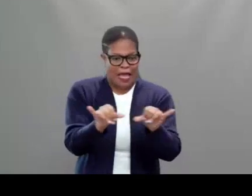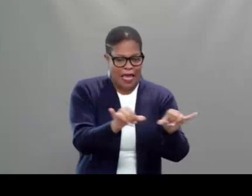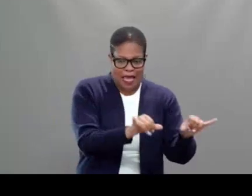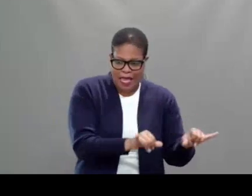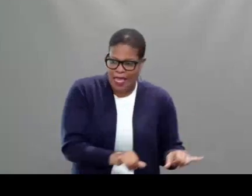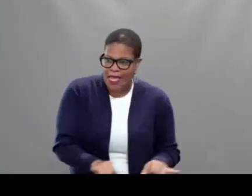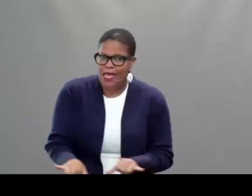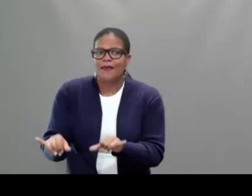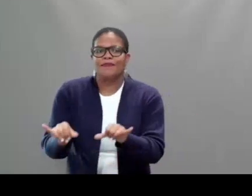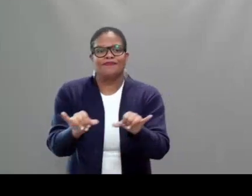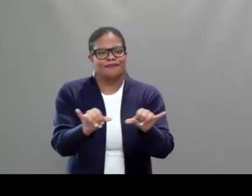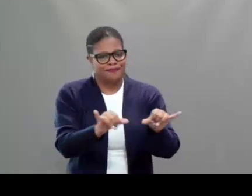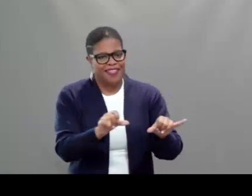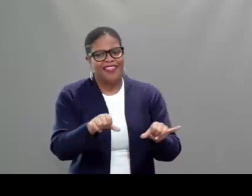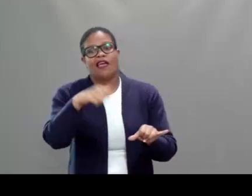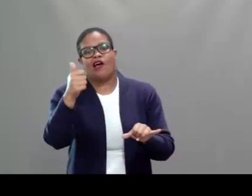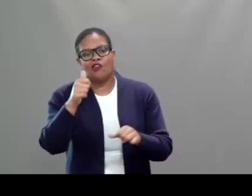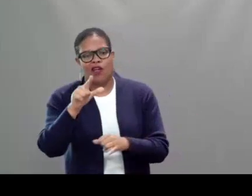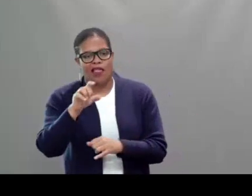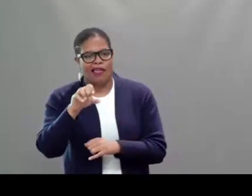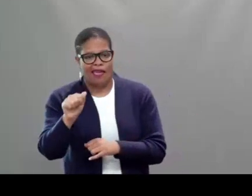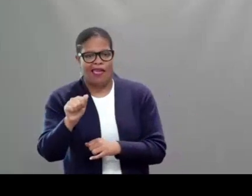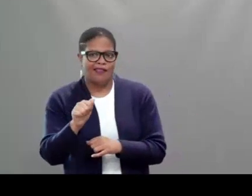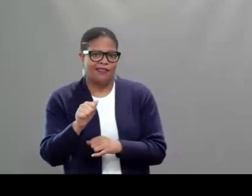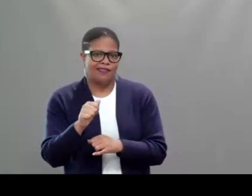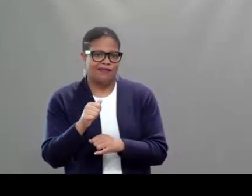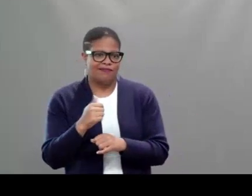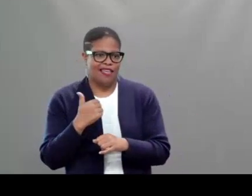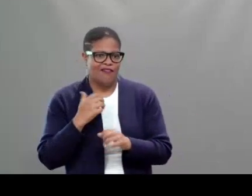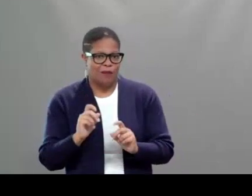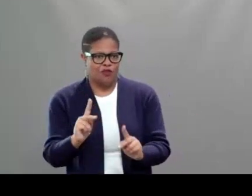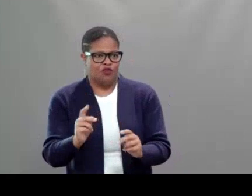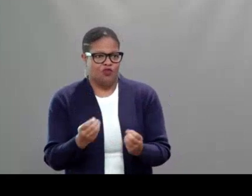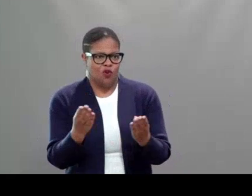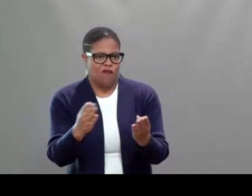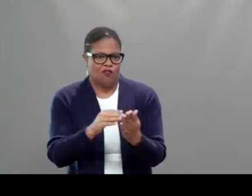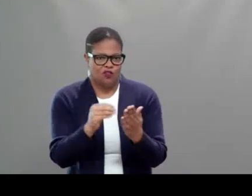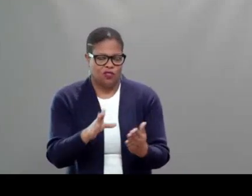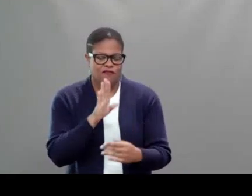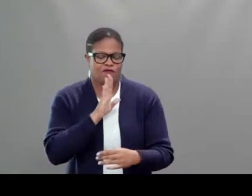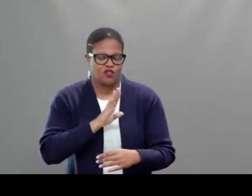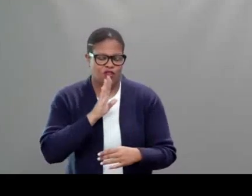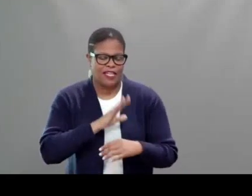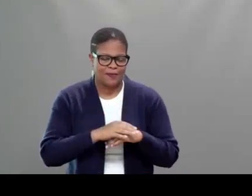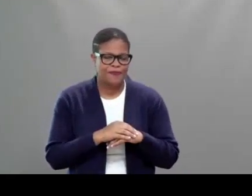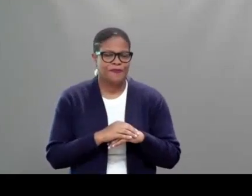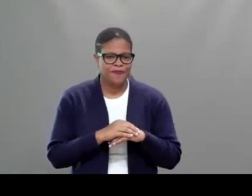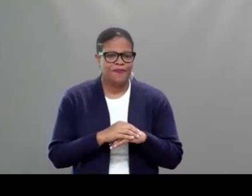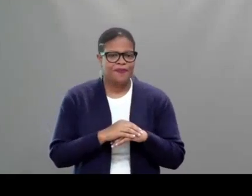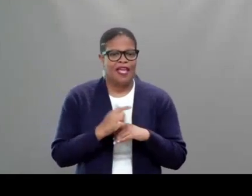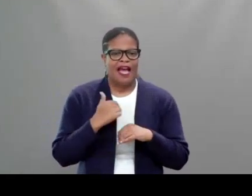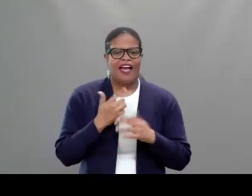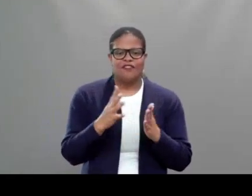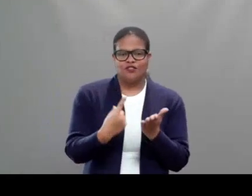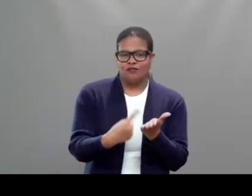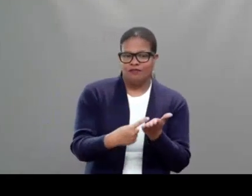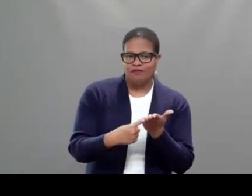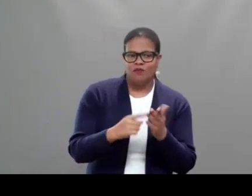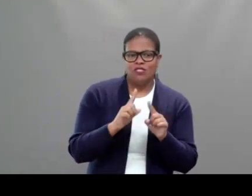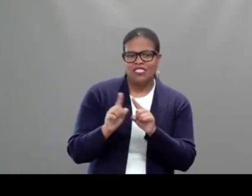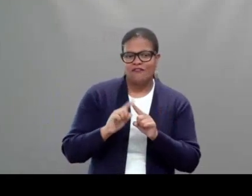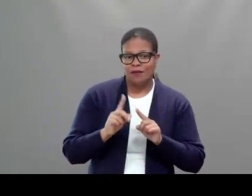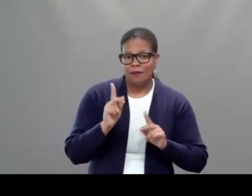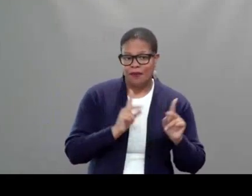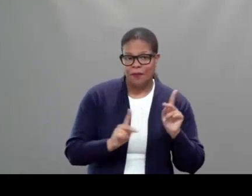things that the other LEAs get to offer their students. But yeah, so I've talked to a couple of